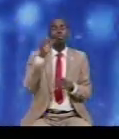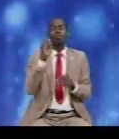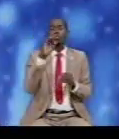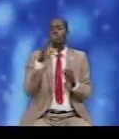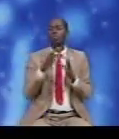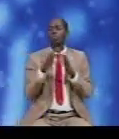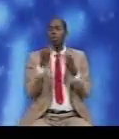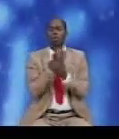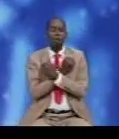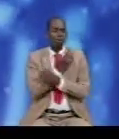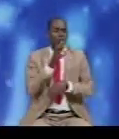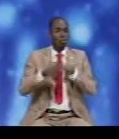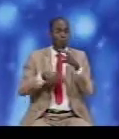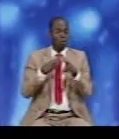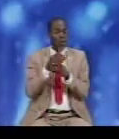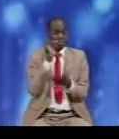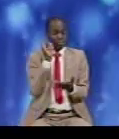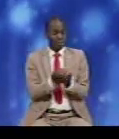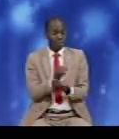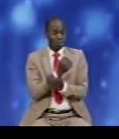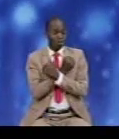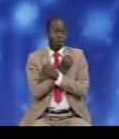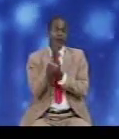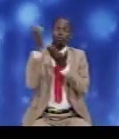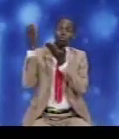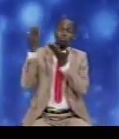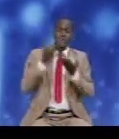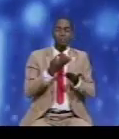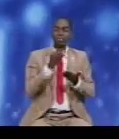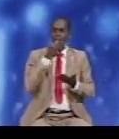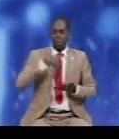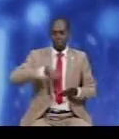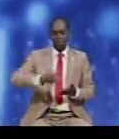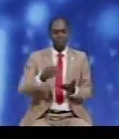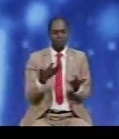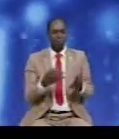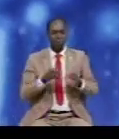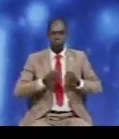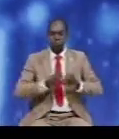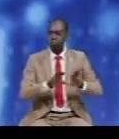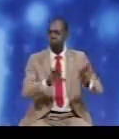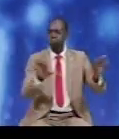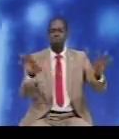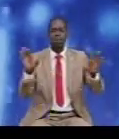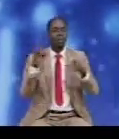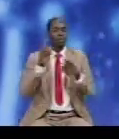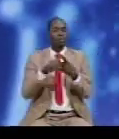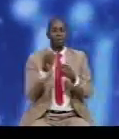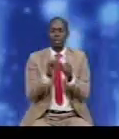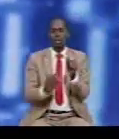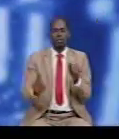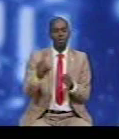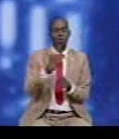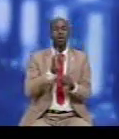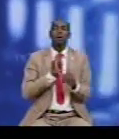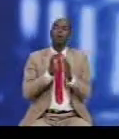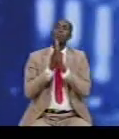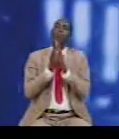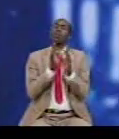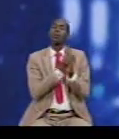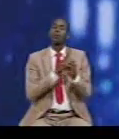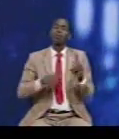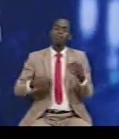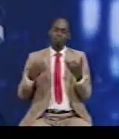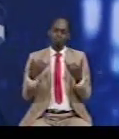And that love is still here today, flowing in the direction of everyone. I pray, Lord,